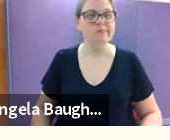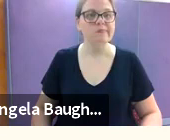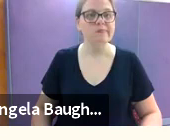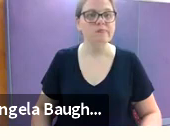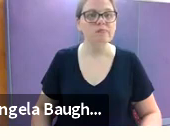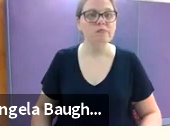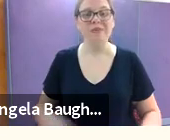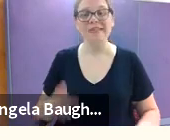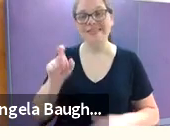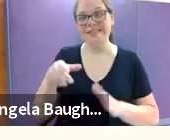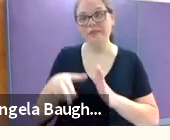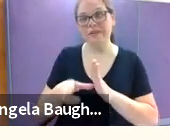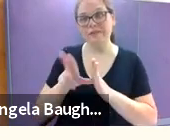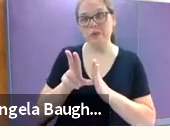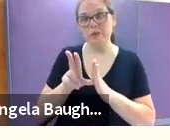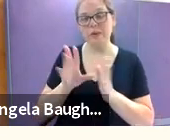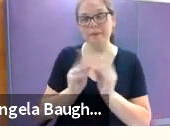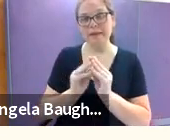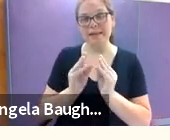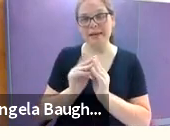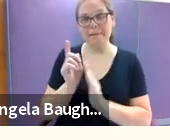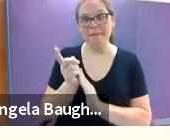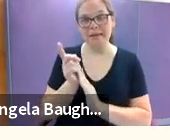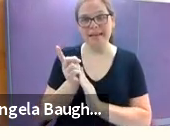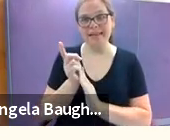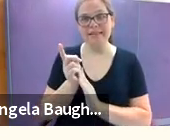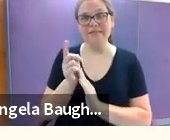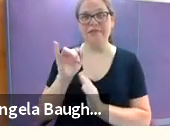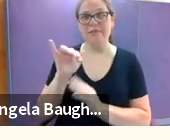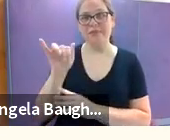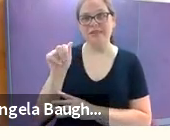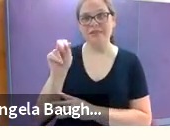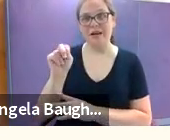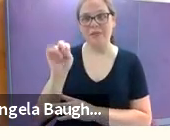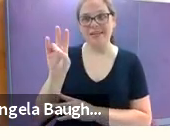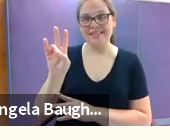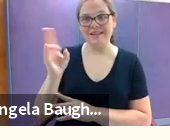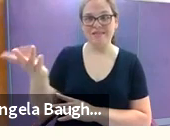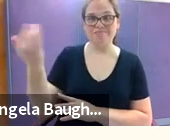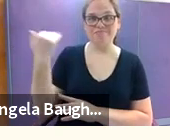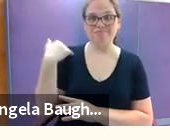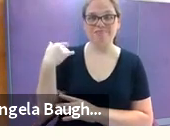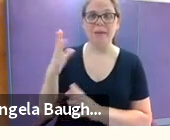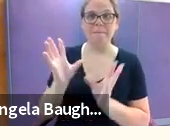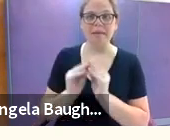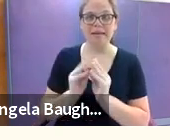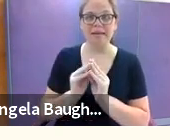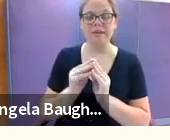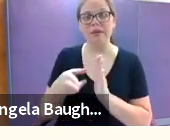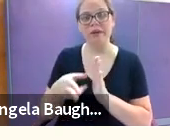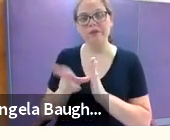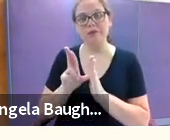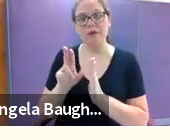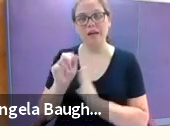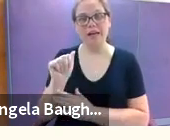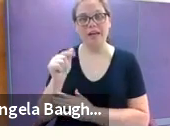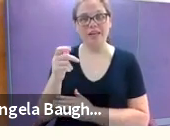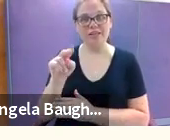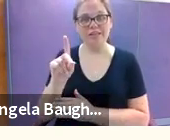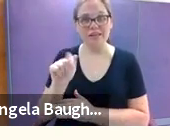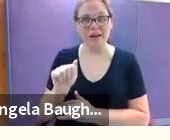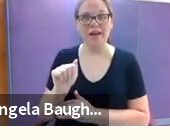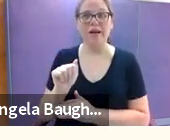to review the meeting minutes from January 7th, which was our last meeting, and review our agenda. So